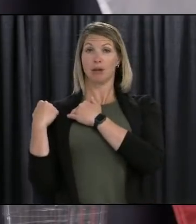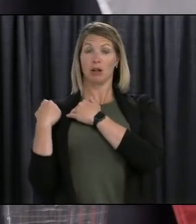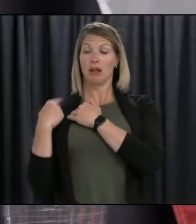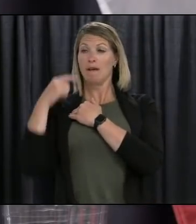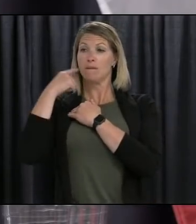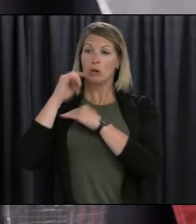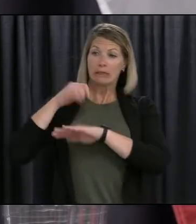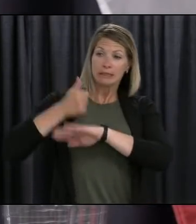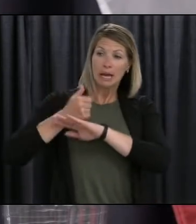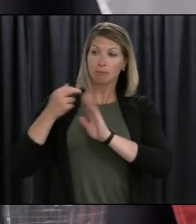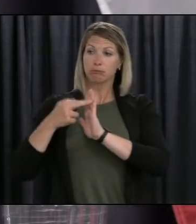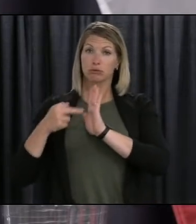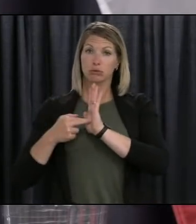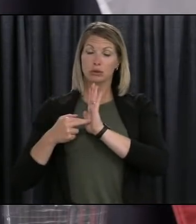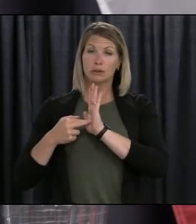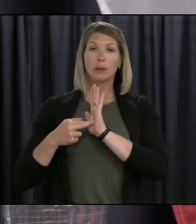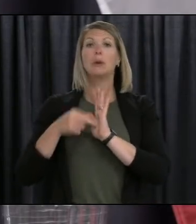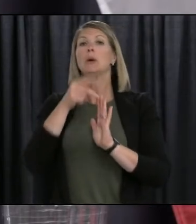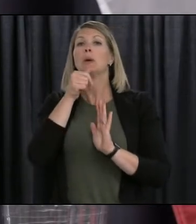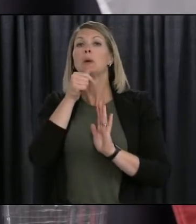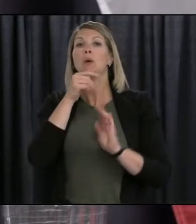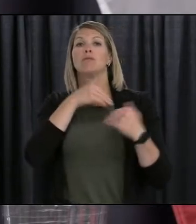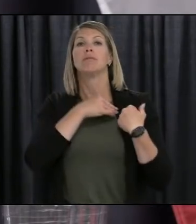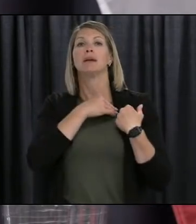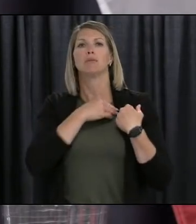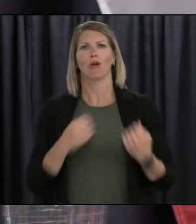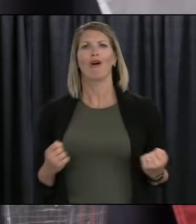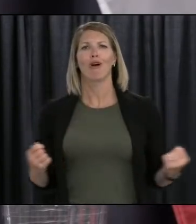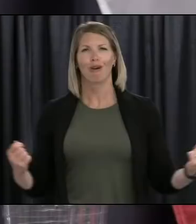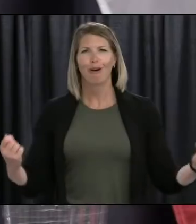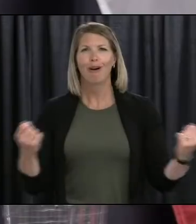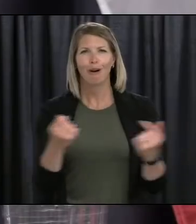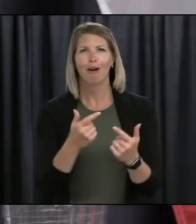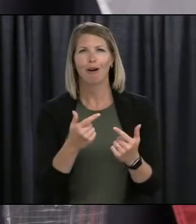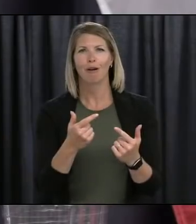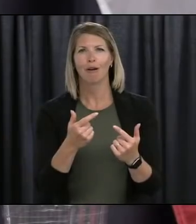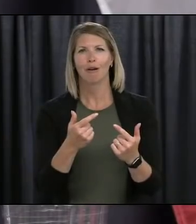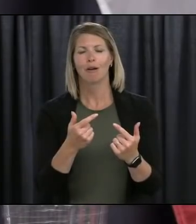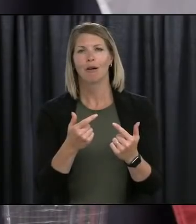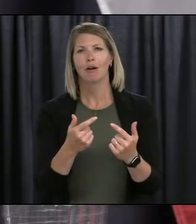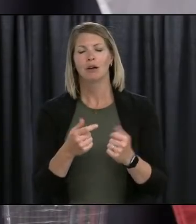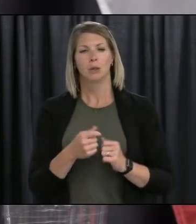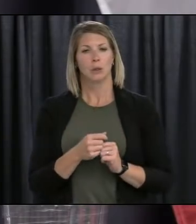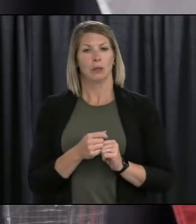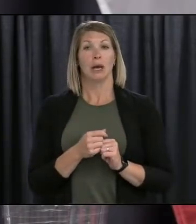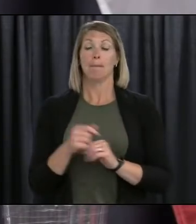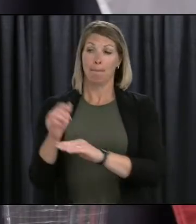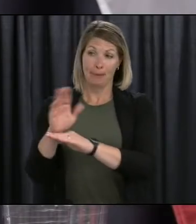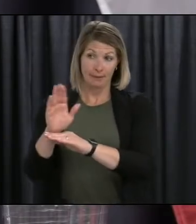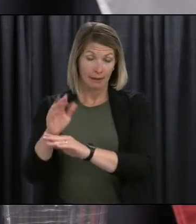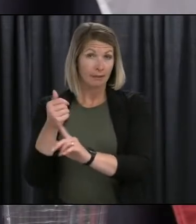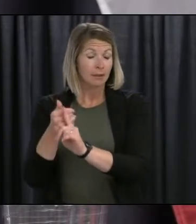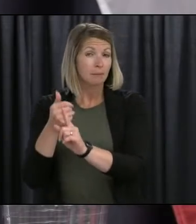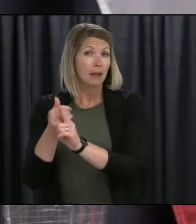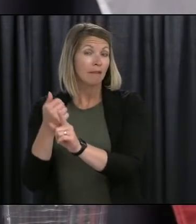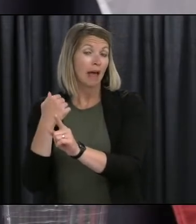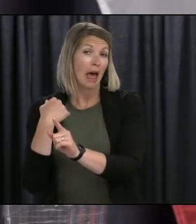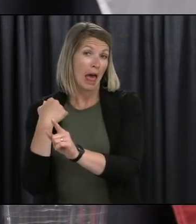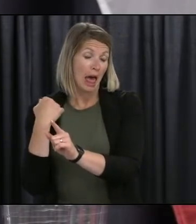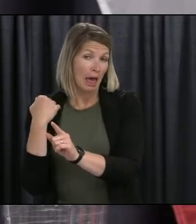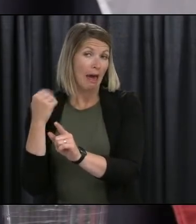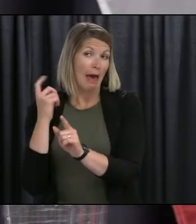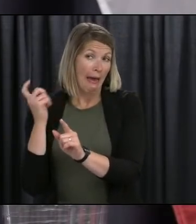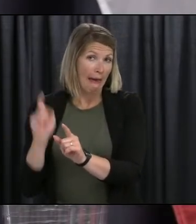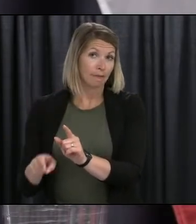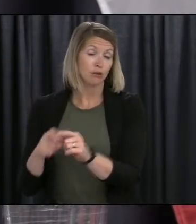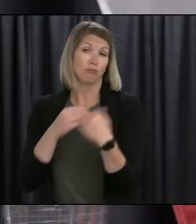for individuals in assessing their own risk and their own responsibility. There is a role for business owners in the way they